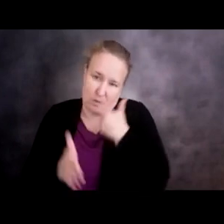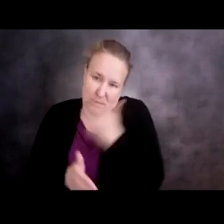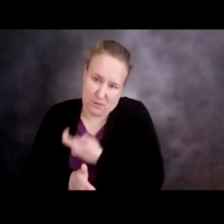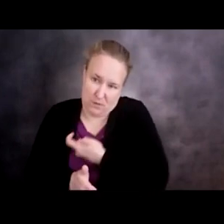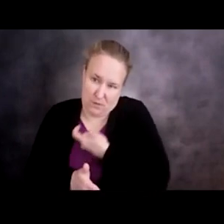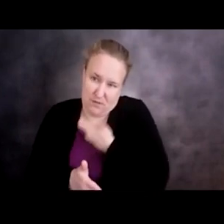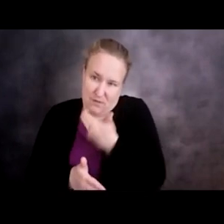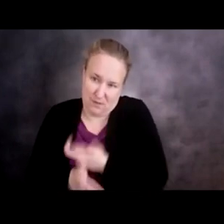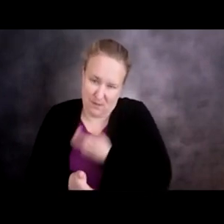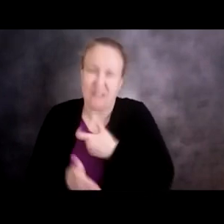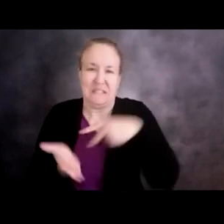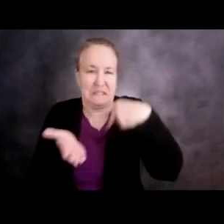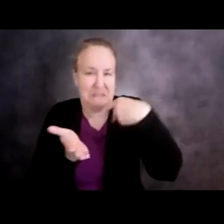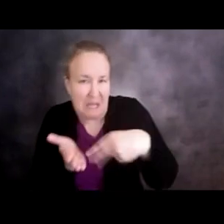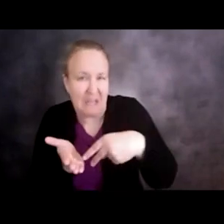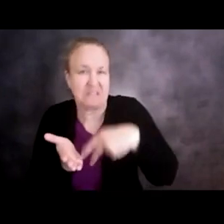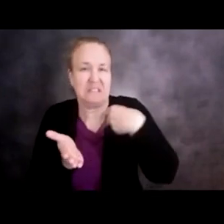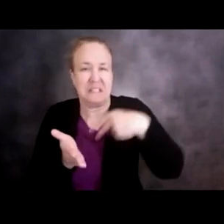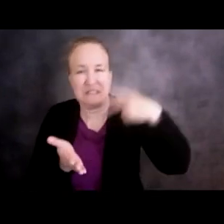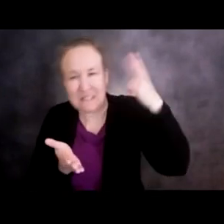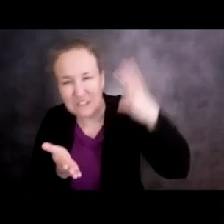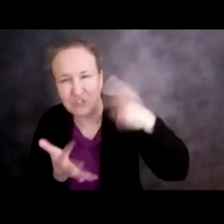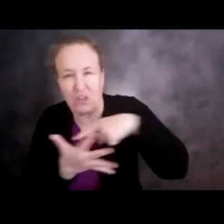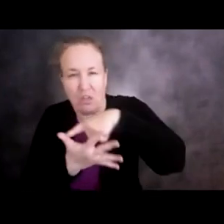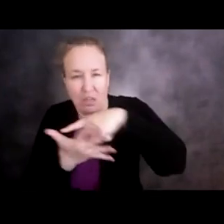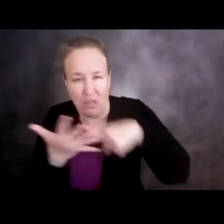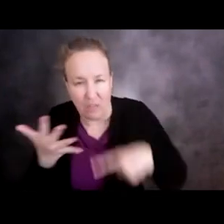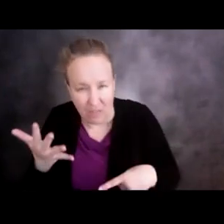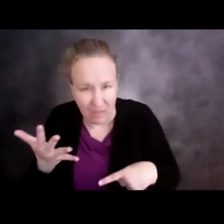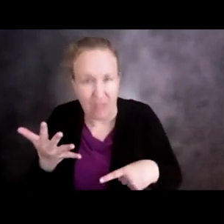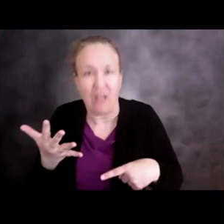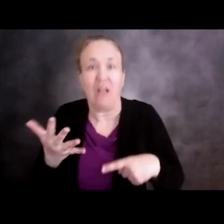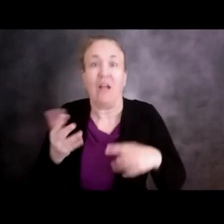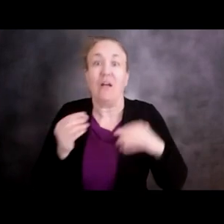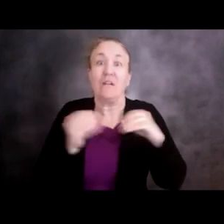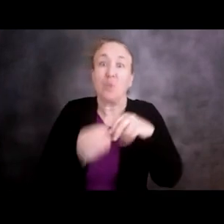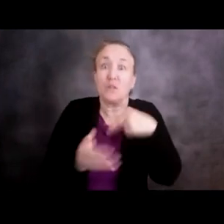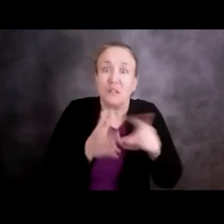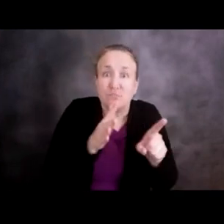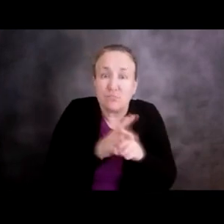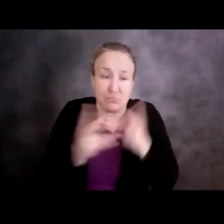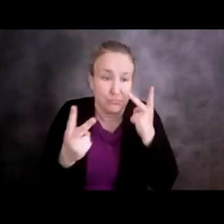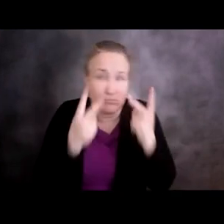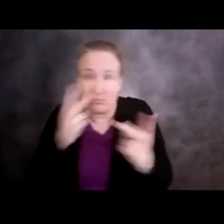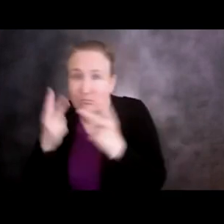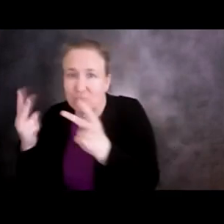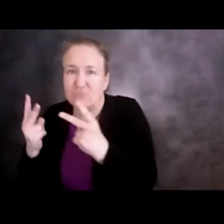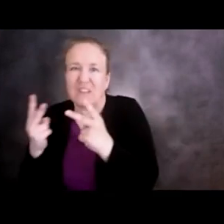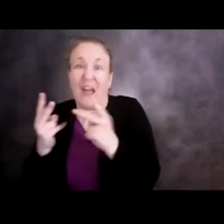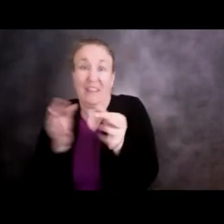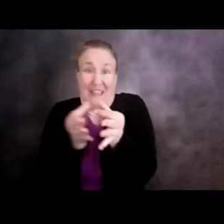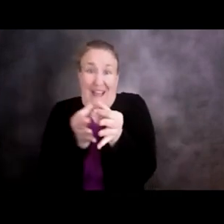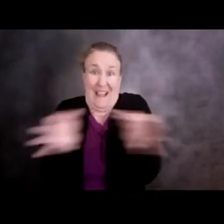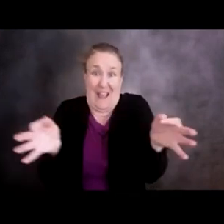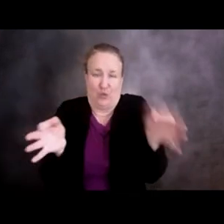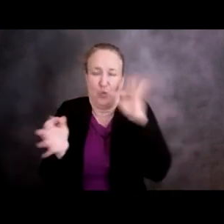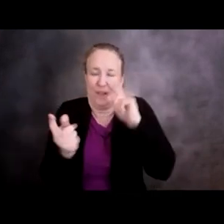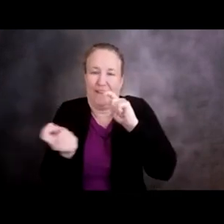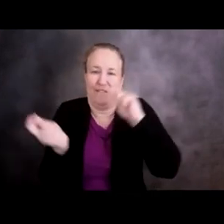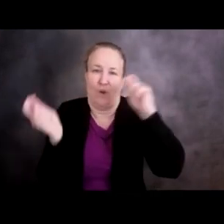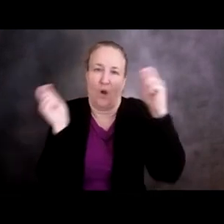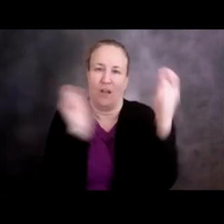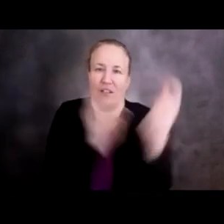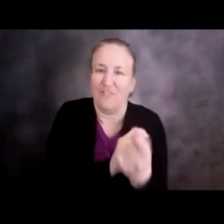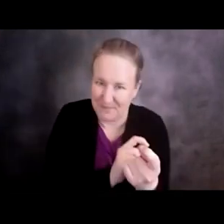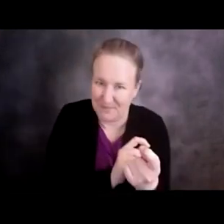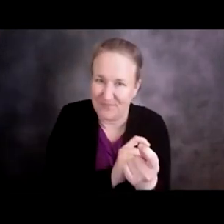more accessible dance becomes, the more dance, the language of dance will evolve. So now, you know, instead of just having, oh, I do this style or I do that, you